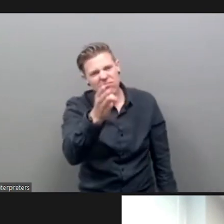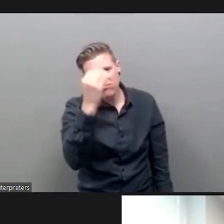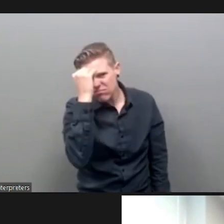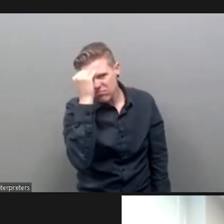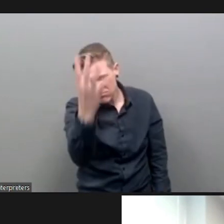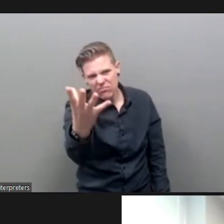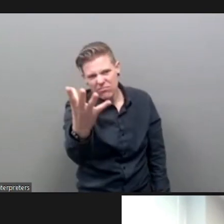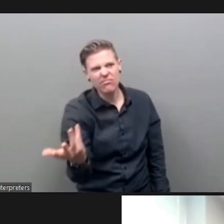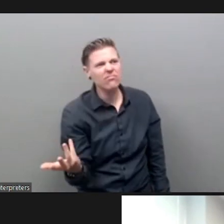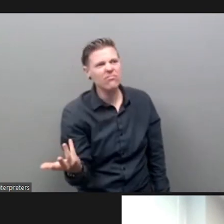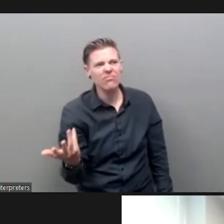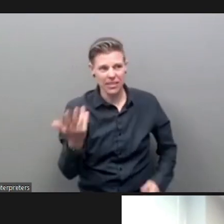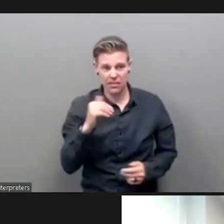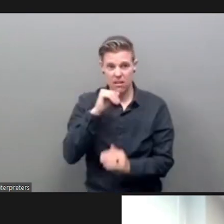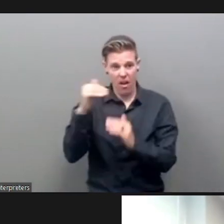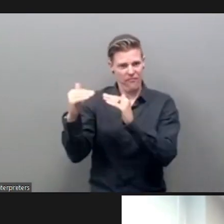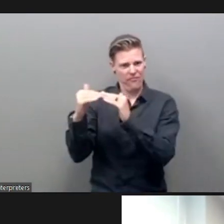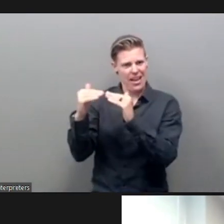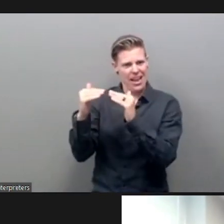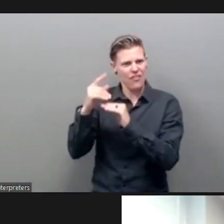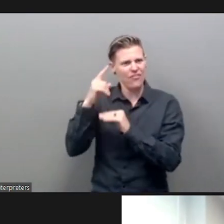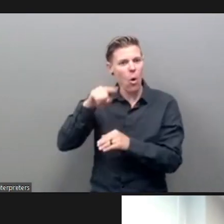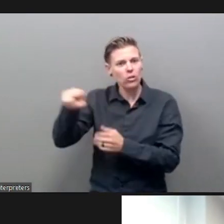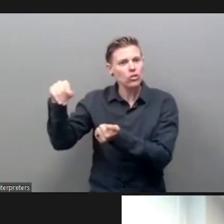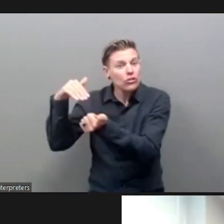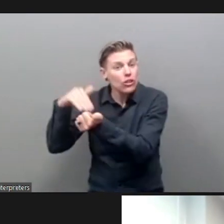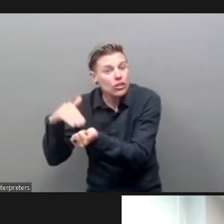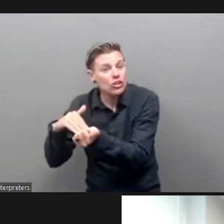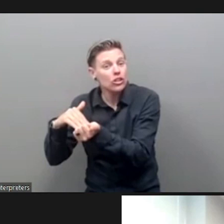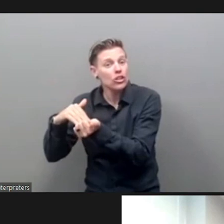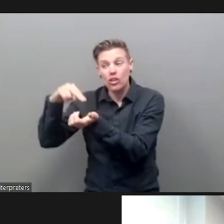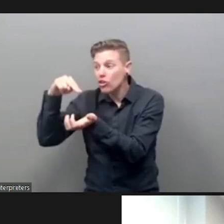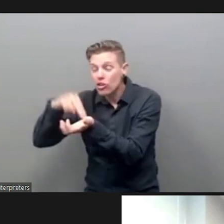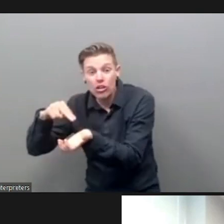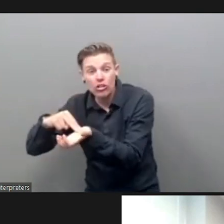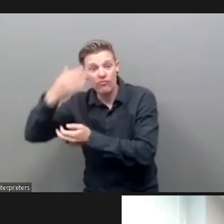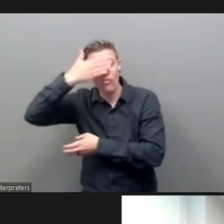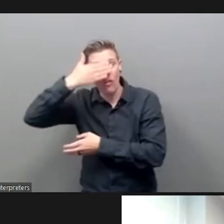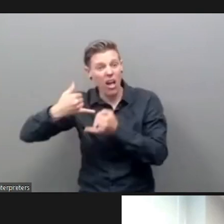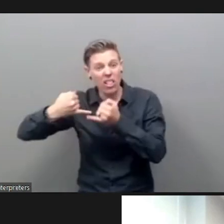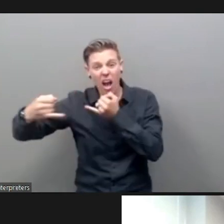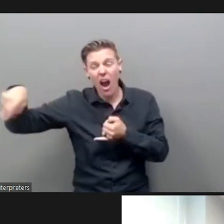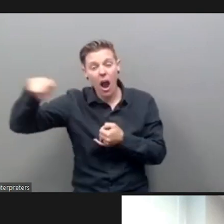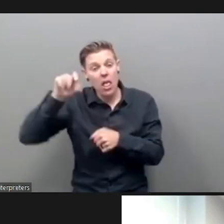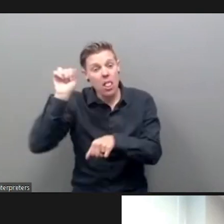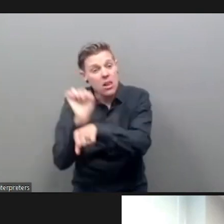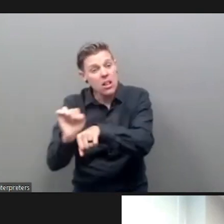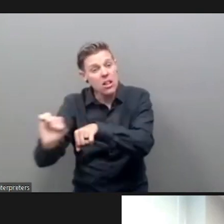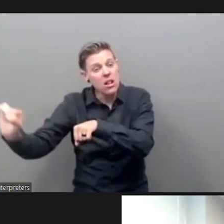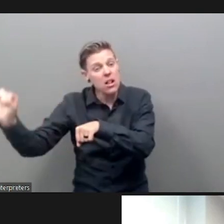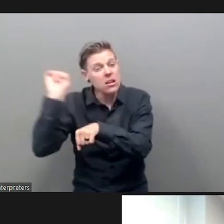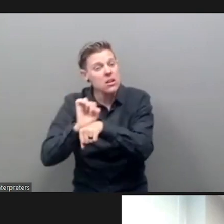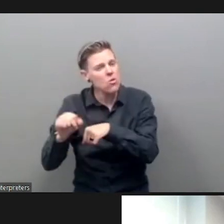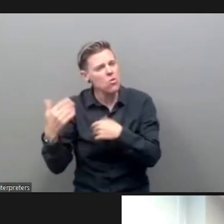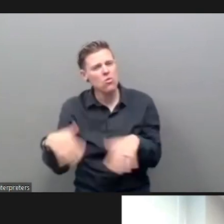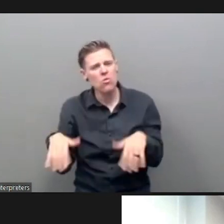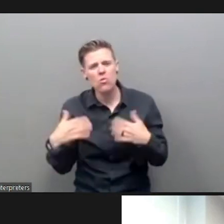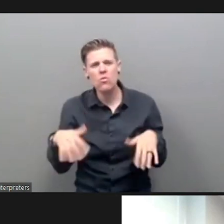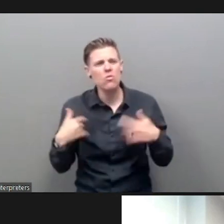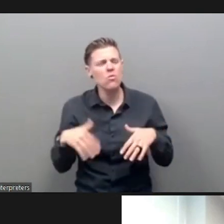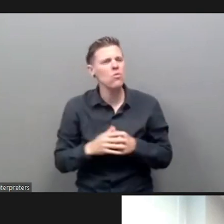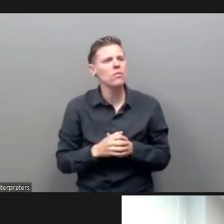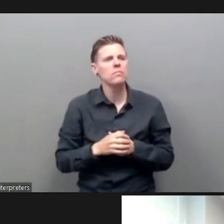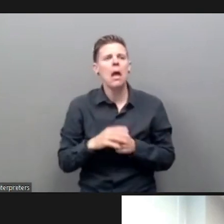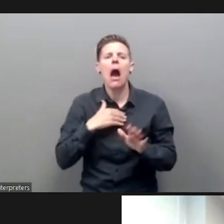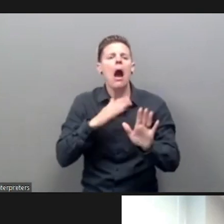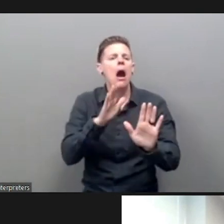them, we need to think about what every single person can do. And I'm not picking on people, it's just a fact. And you see the